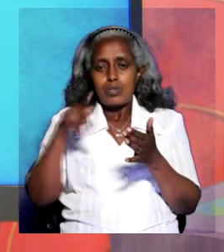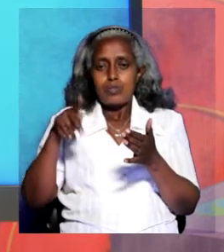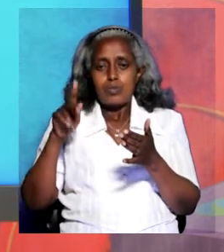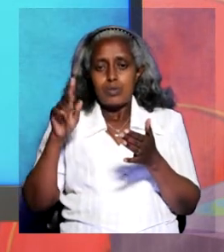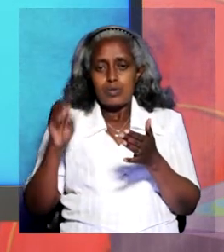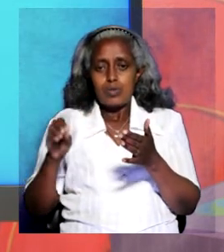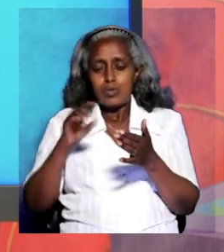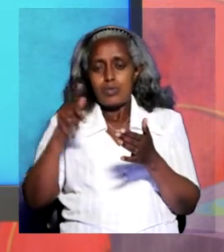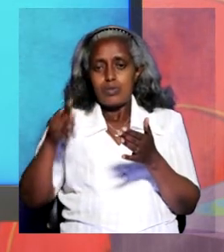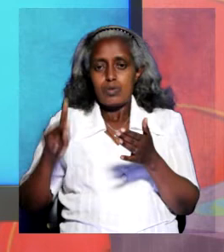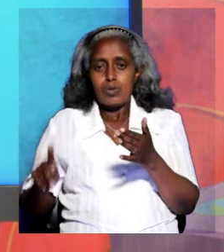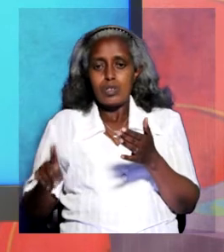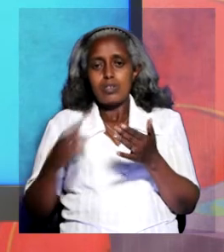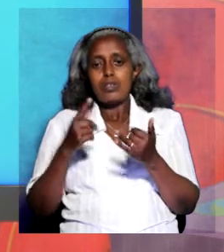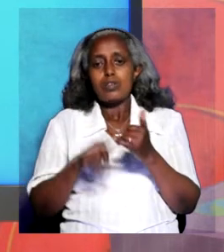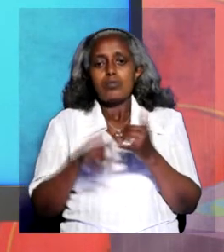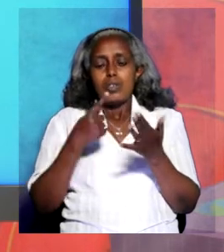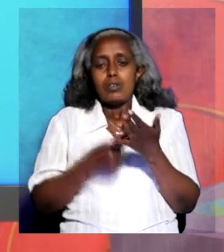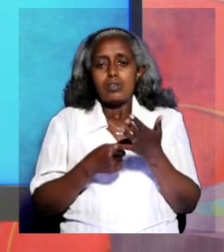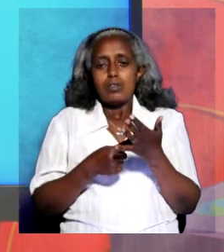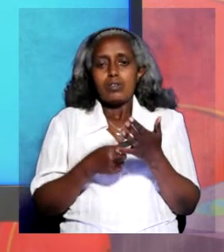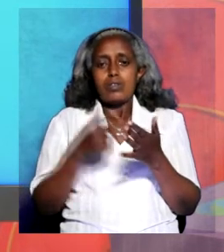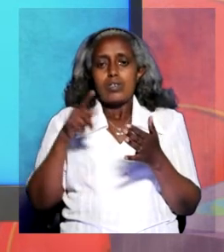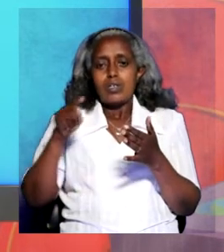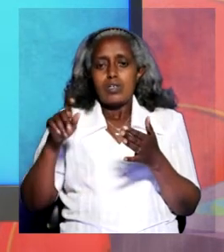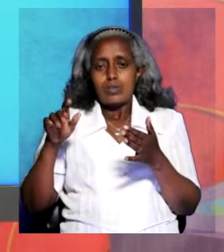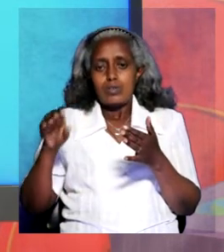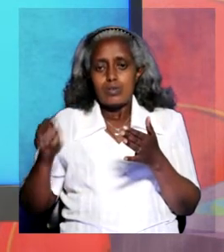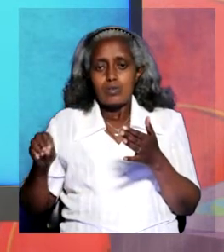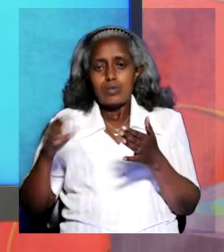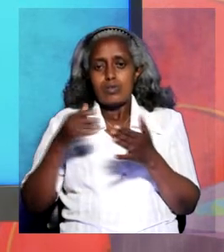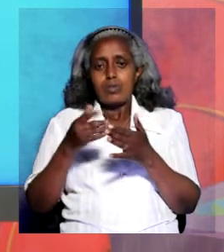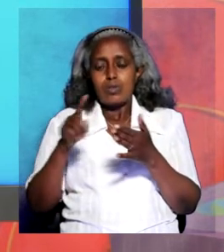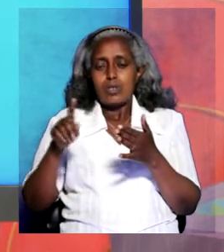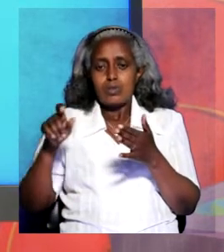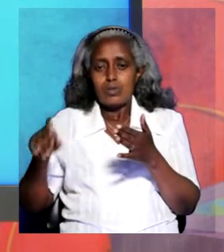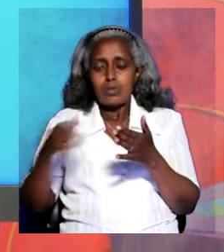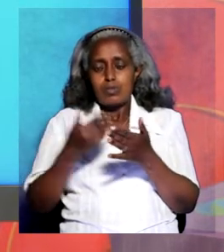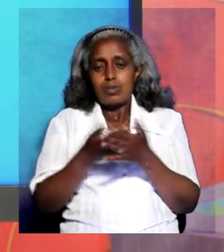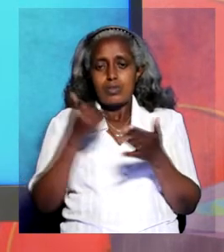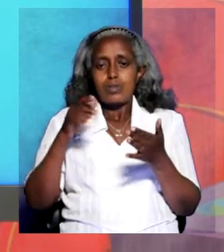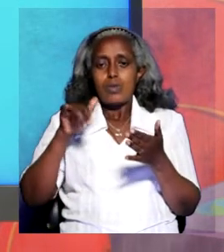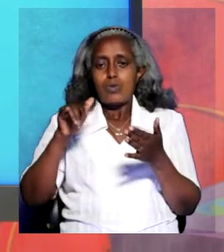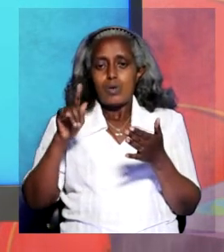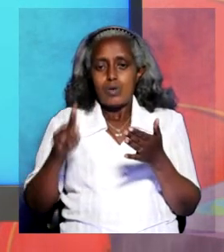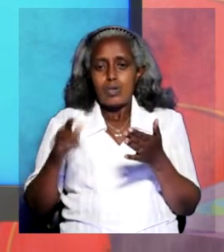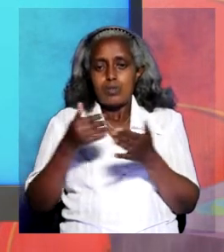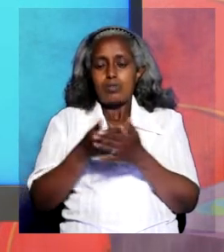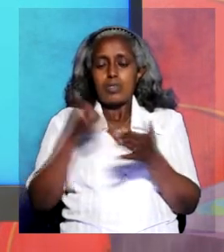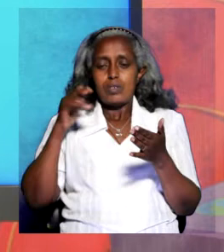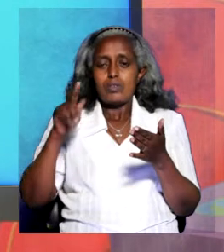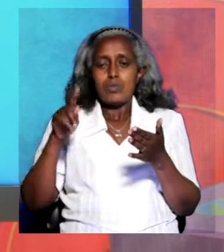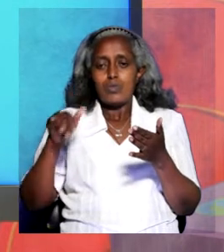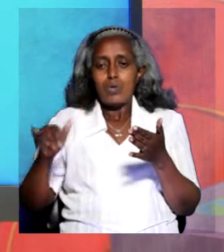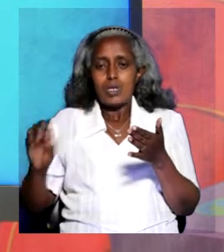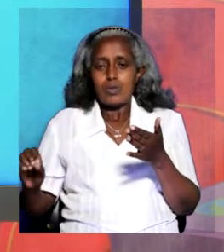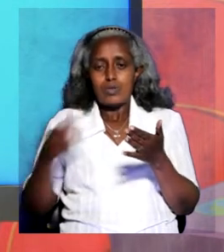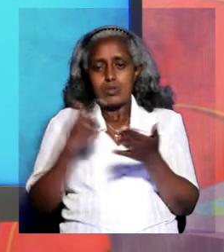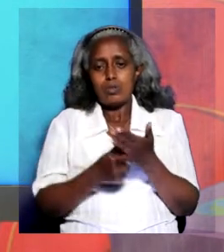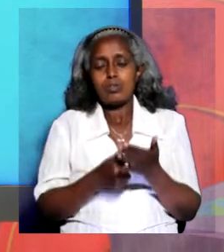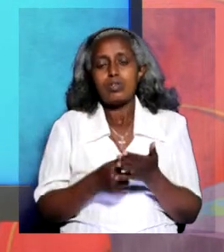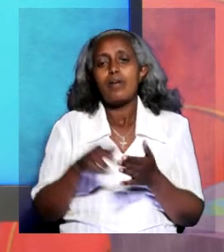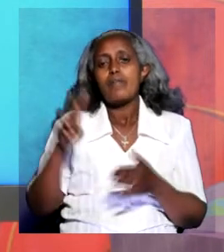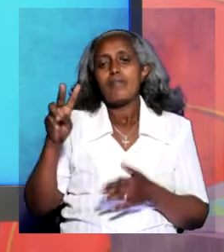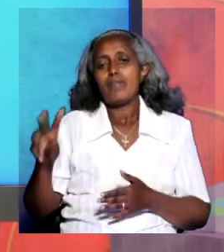you take their difference. So it is x1 minus x0, comma y1 minus y0, which let's assume to be